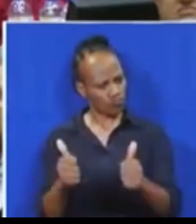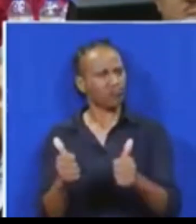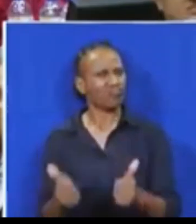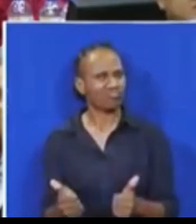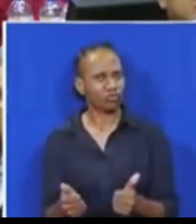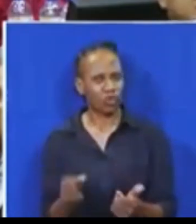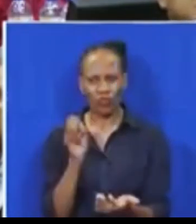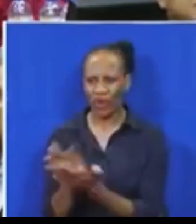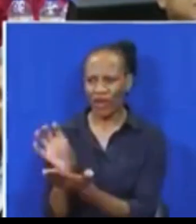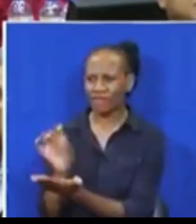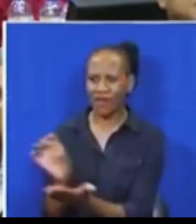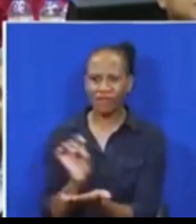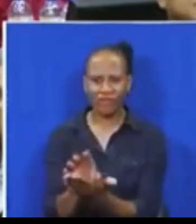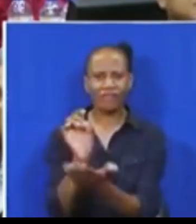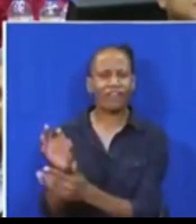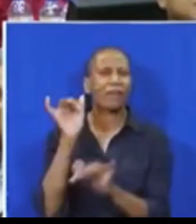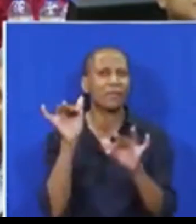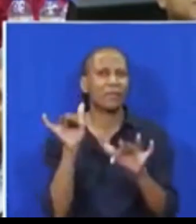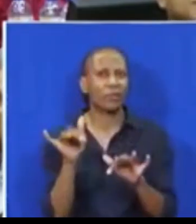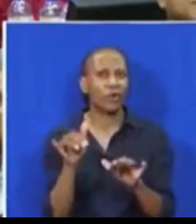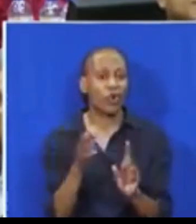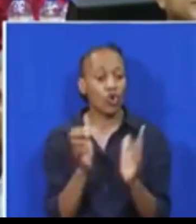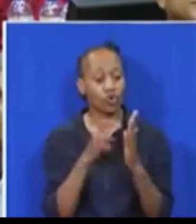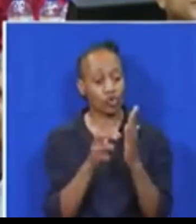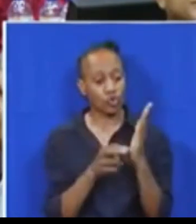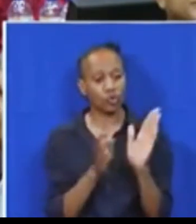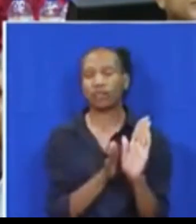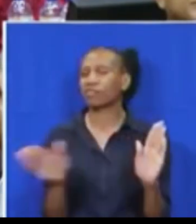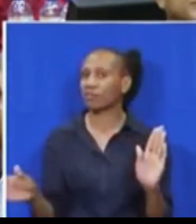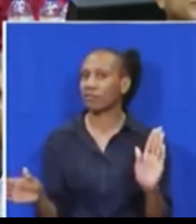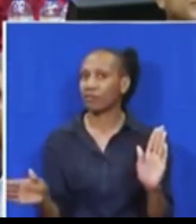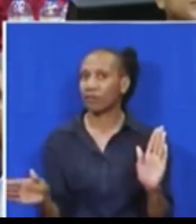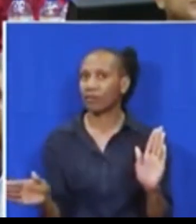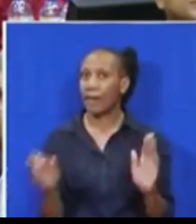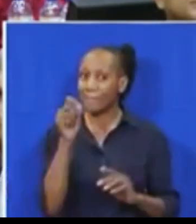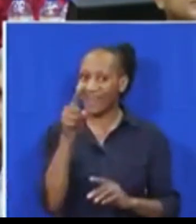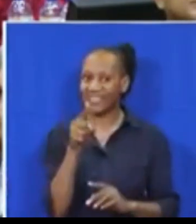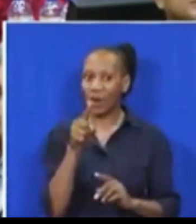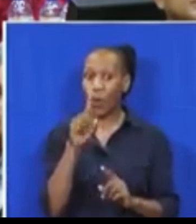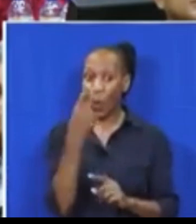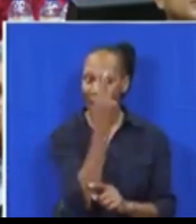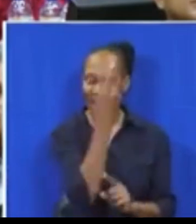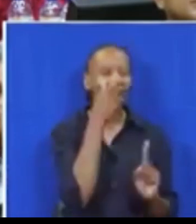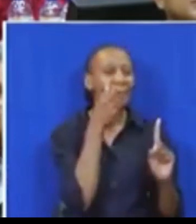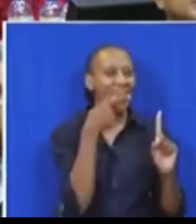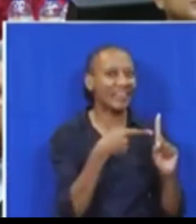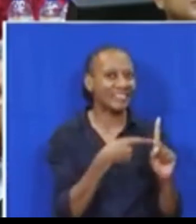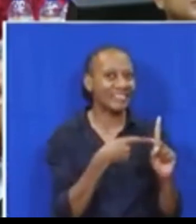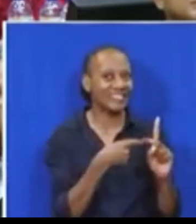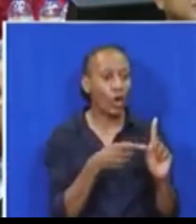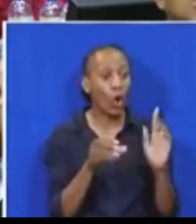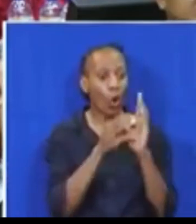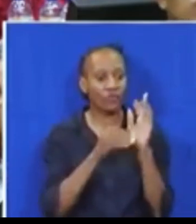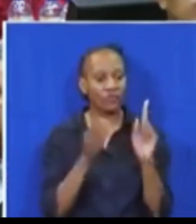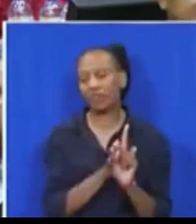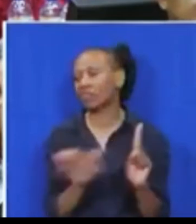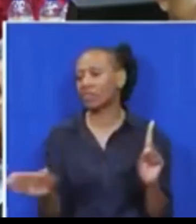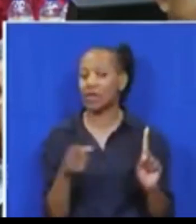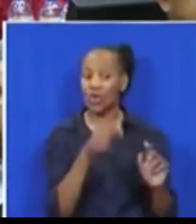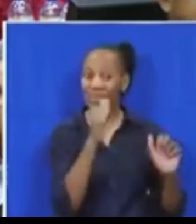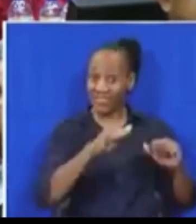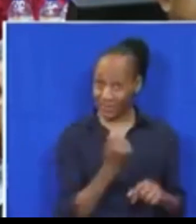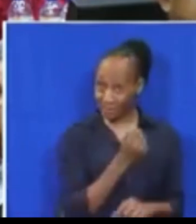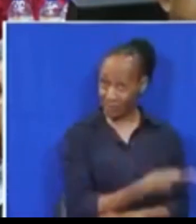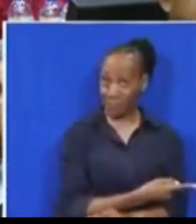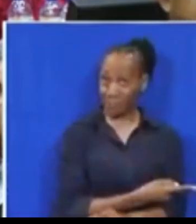to Thank you chase so much. people Welcome who once again. violate the rules In today's and keep video, a man we are going to who cover violate the all the constitution. disruptive You